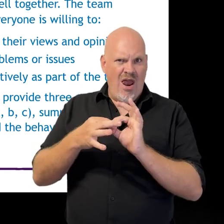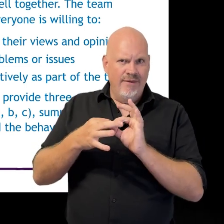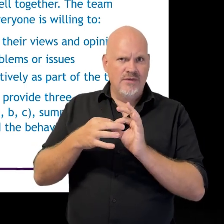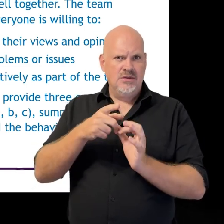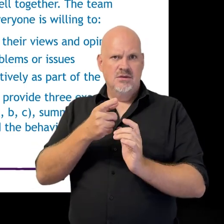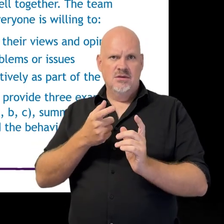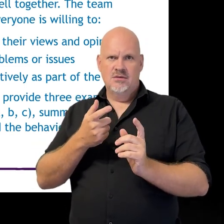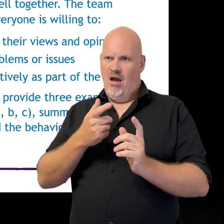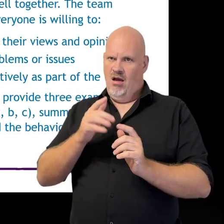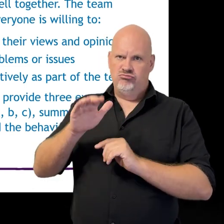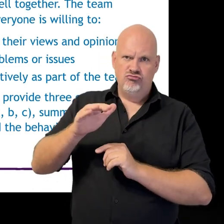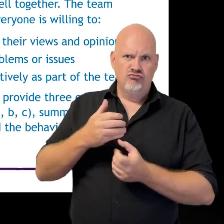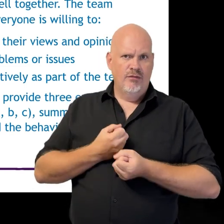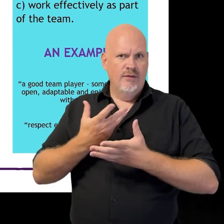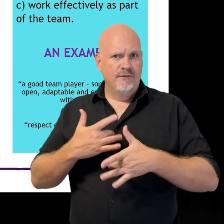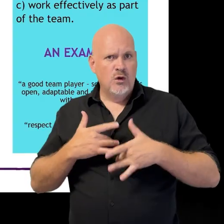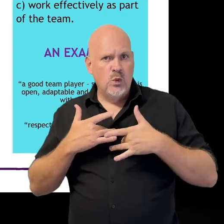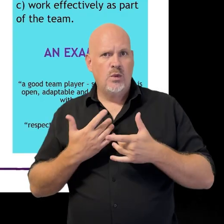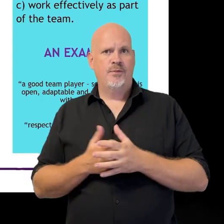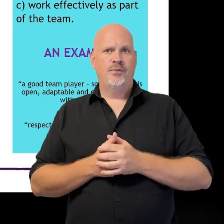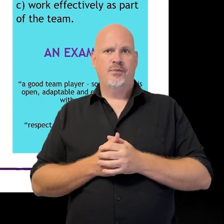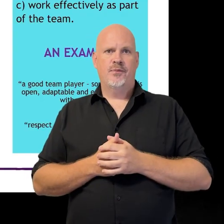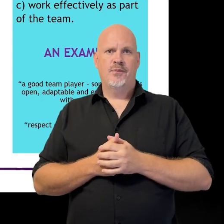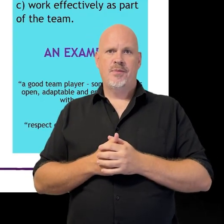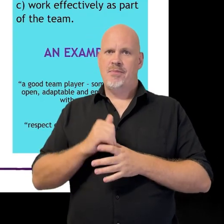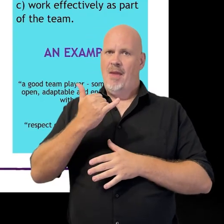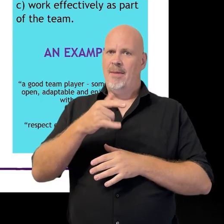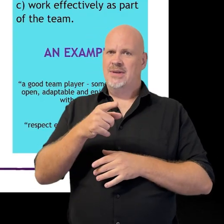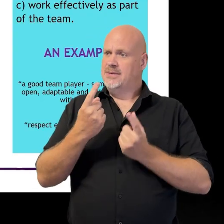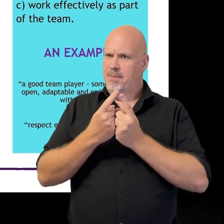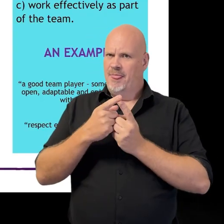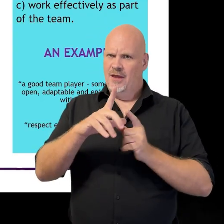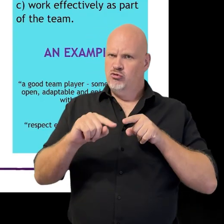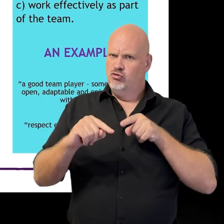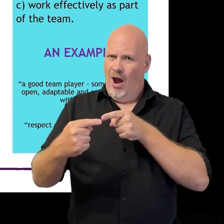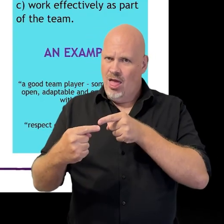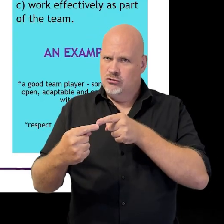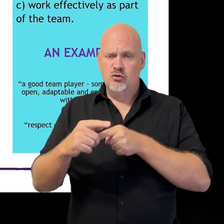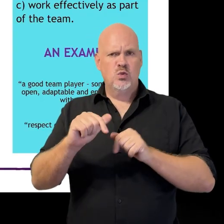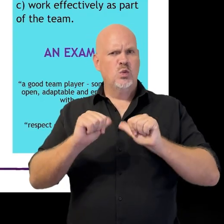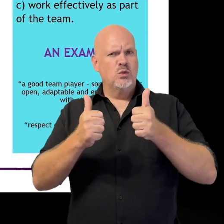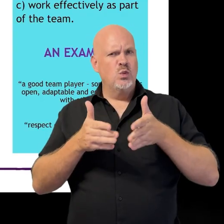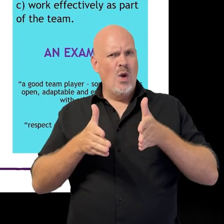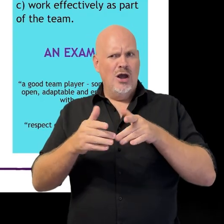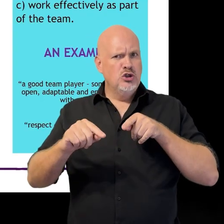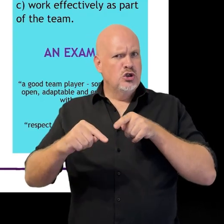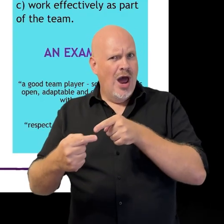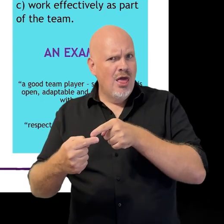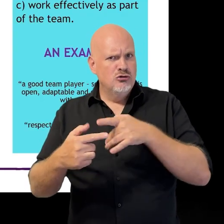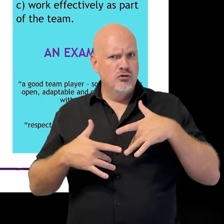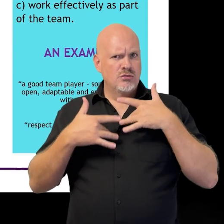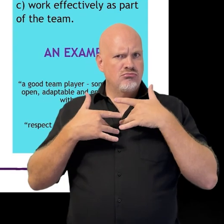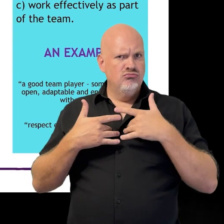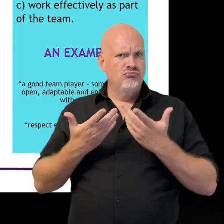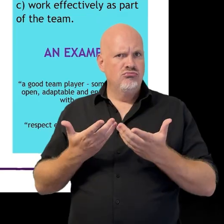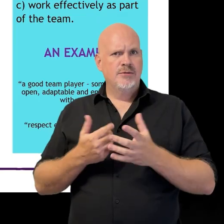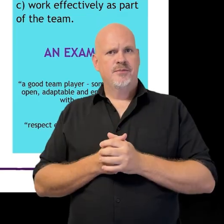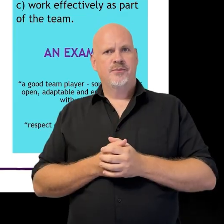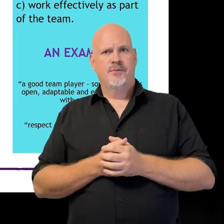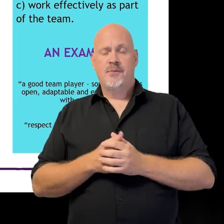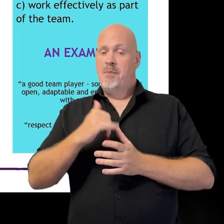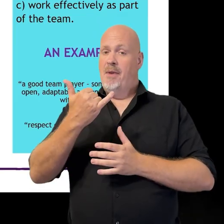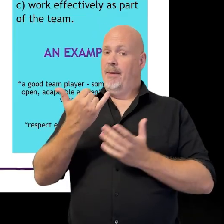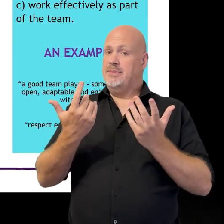So we're going to give three examples, one for each of those areas, starting with A, contribute views